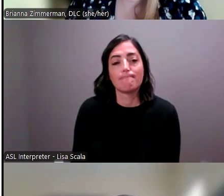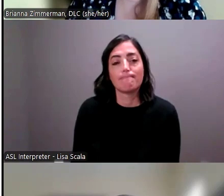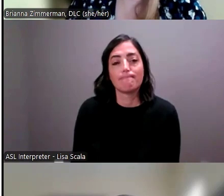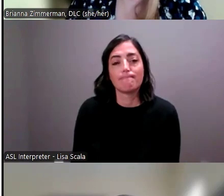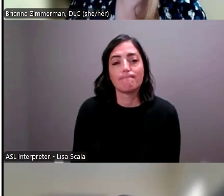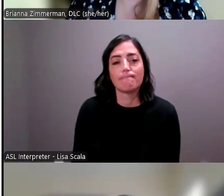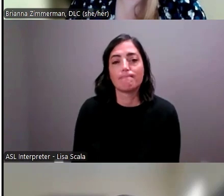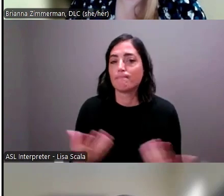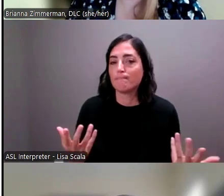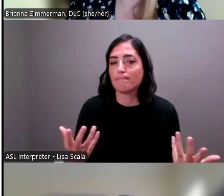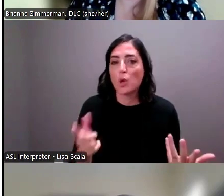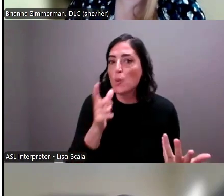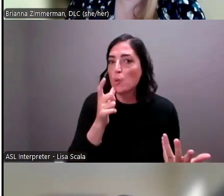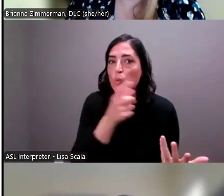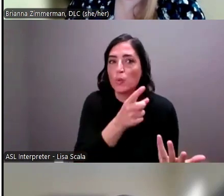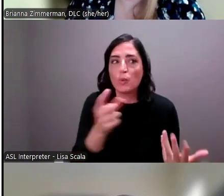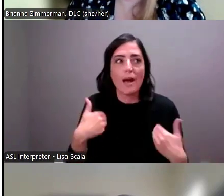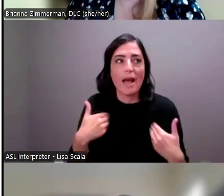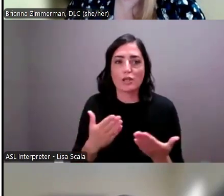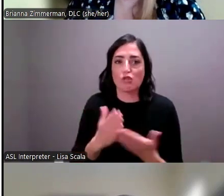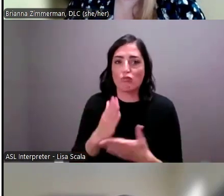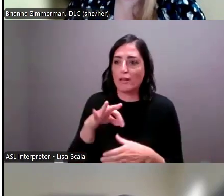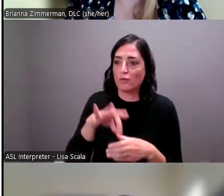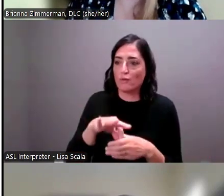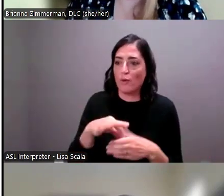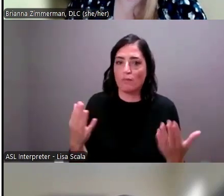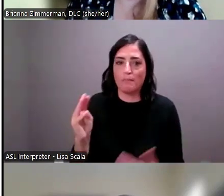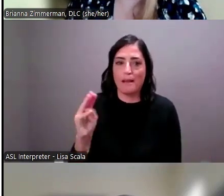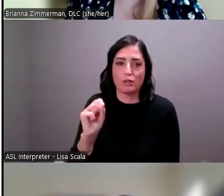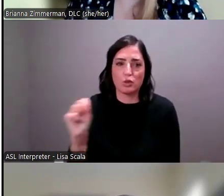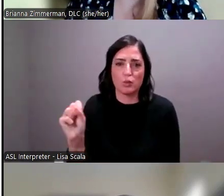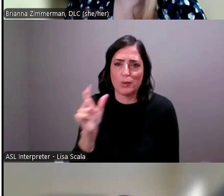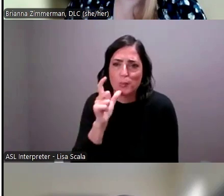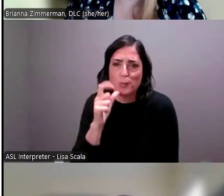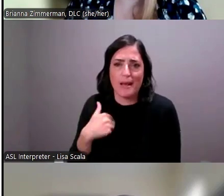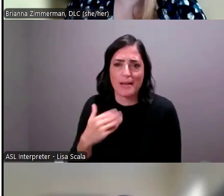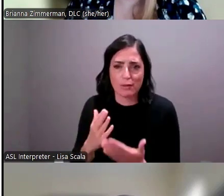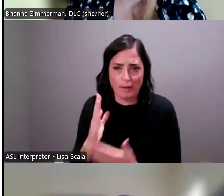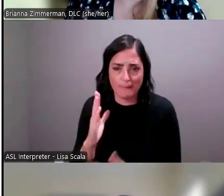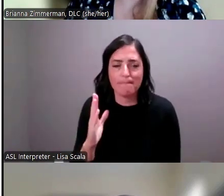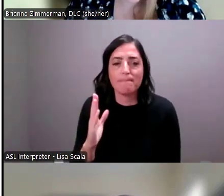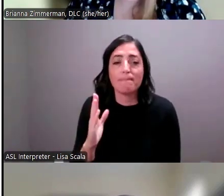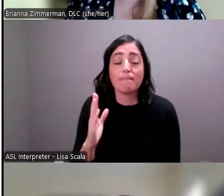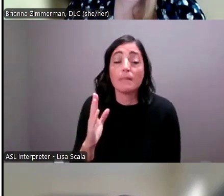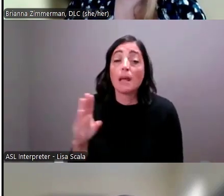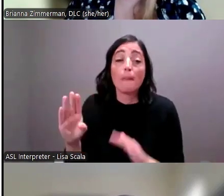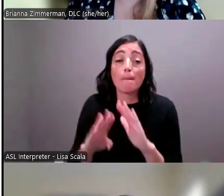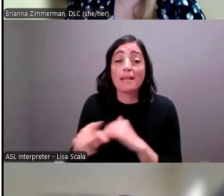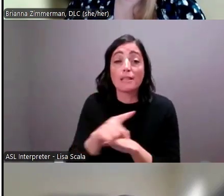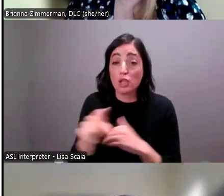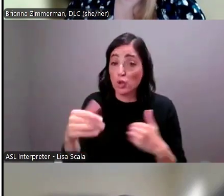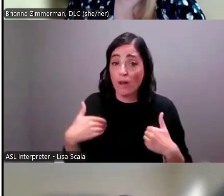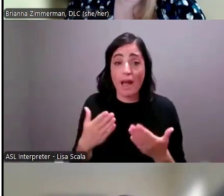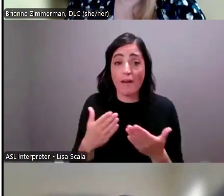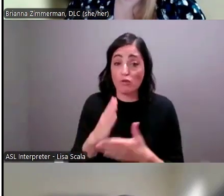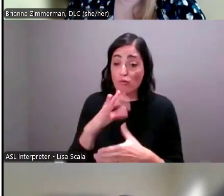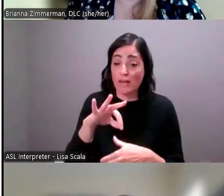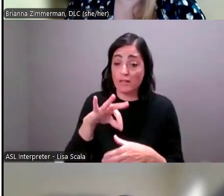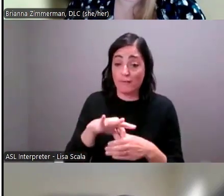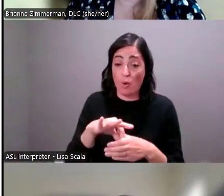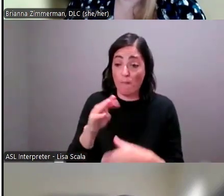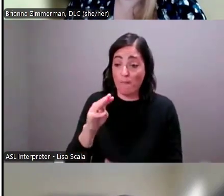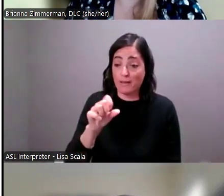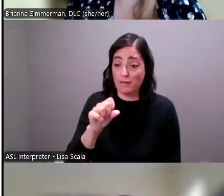So who has the right to vote in Massachusetts? So basically you have the right to vote in Massachusetts